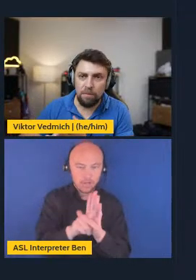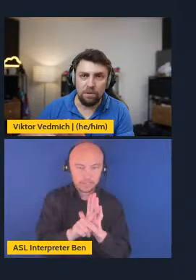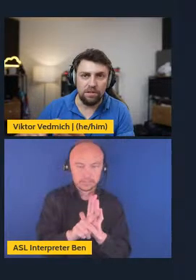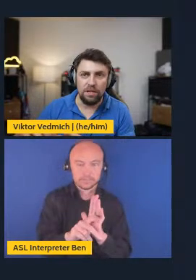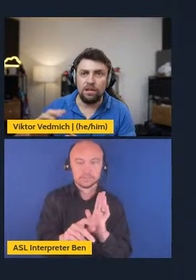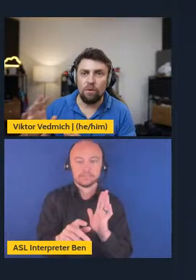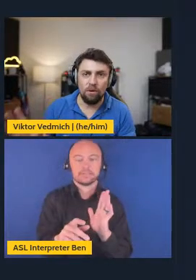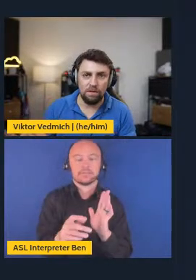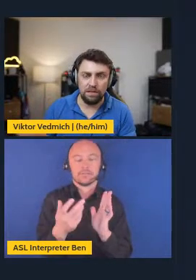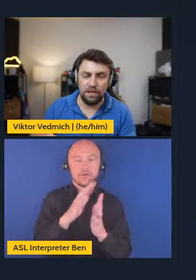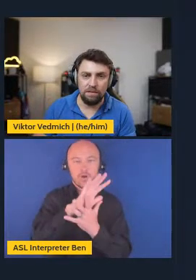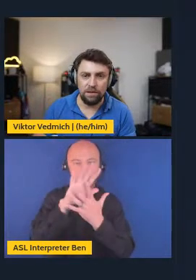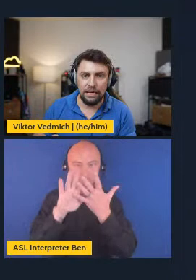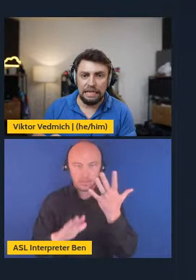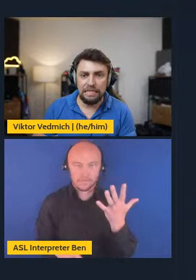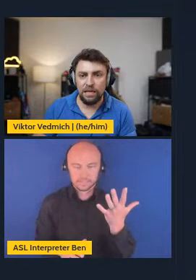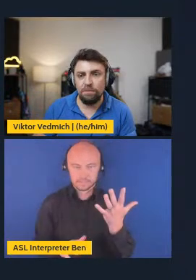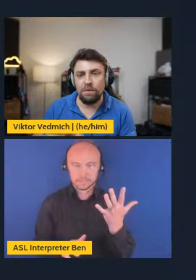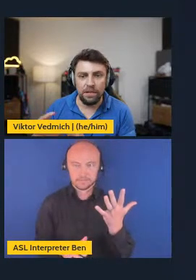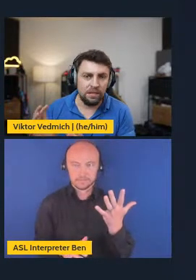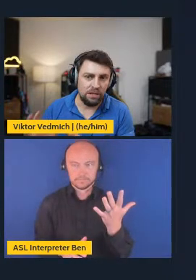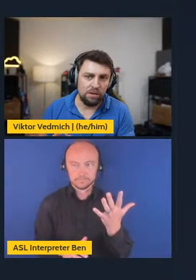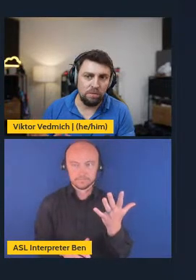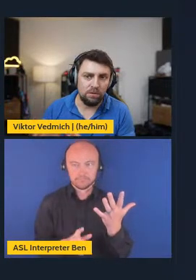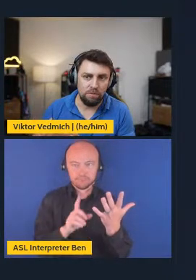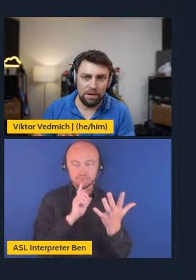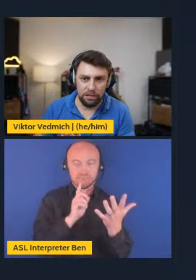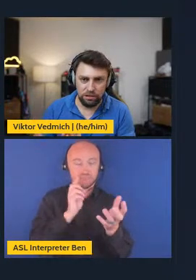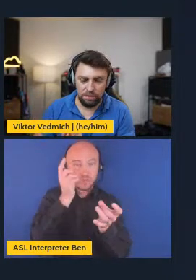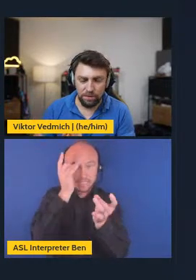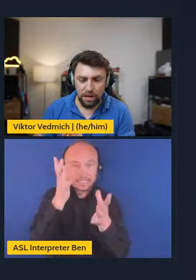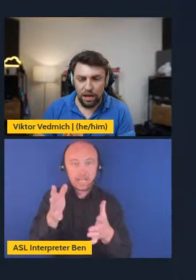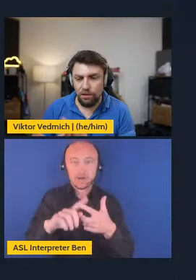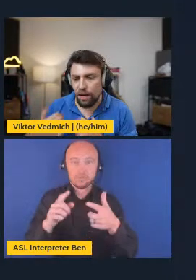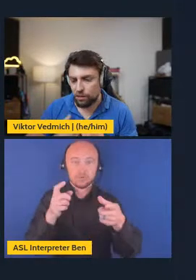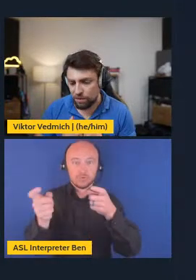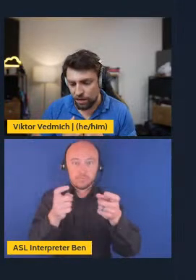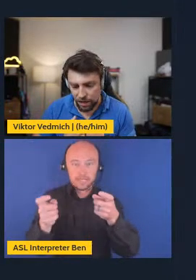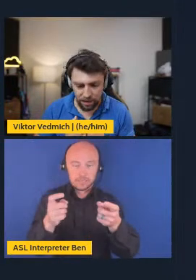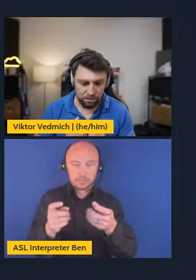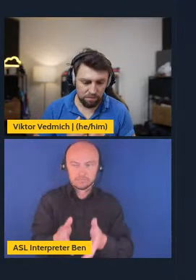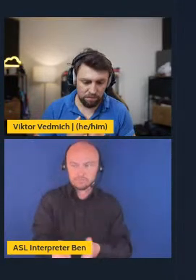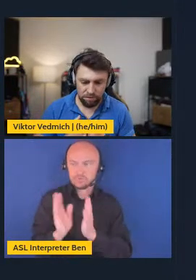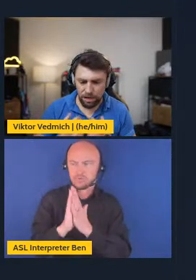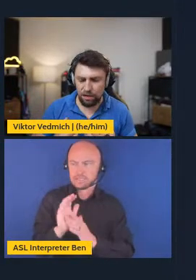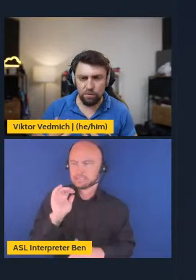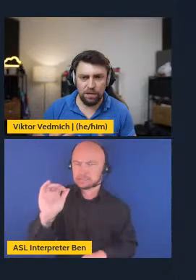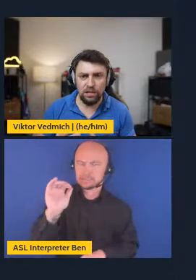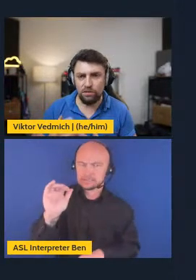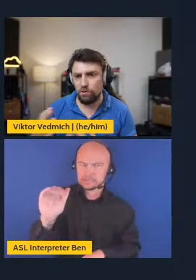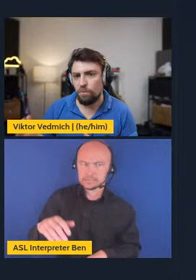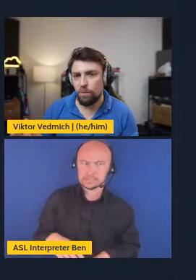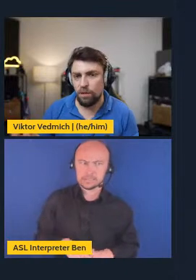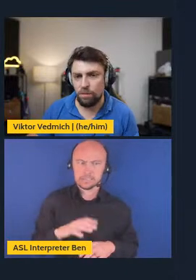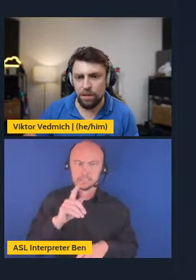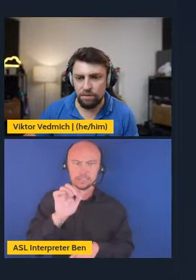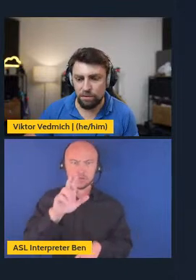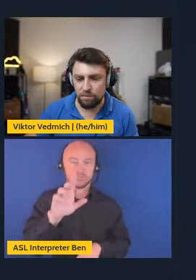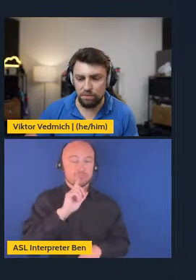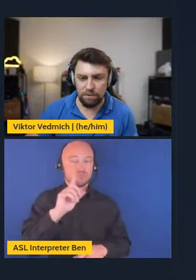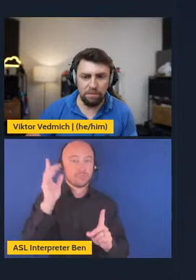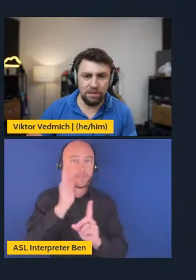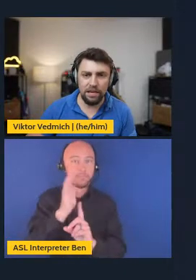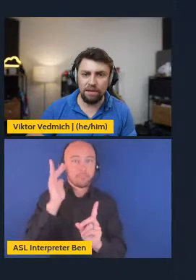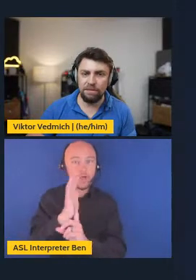RBAC policy, and all of the stuff, it can be really terrible to manage it. And you ask me, hey, okay, Kubernetes is so popular